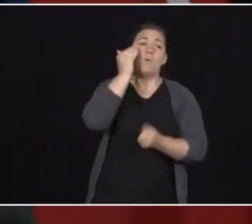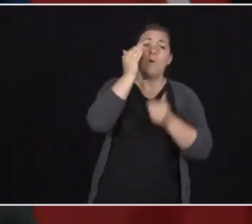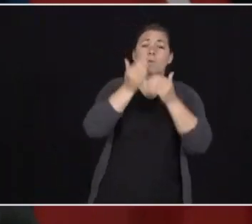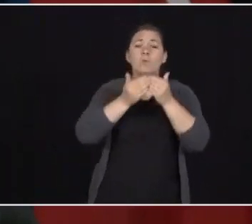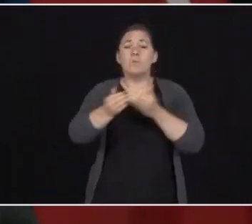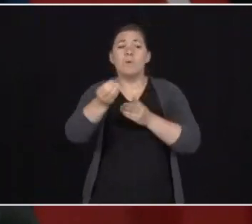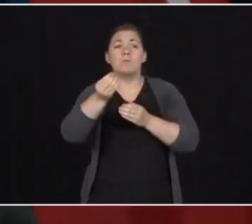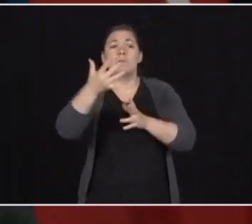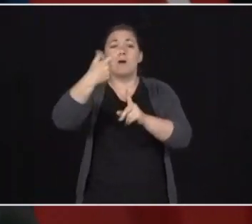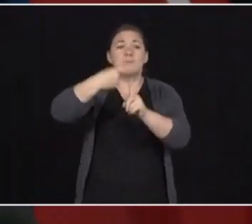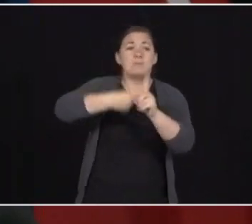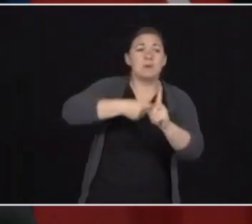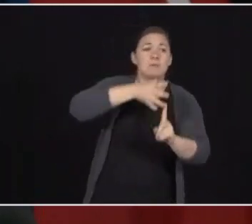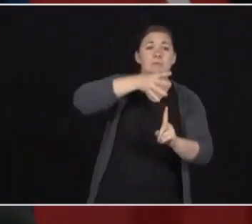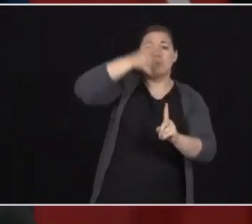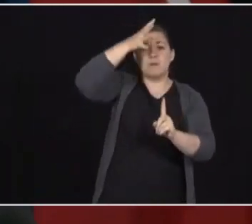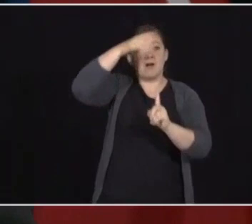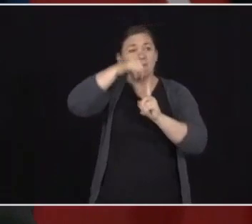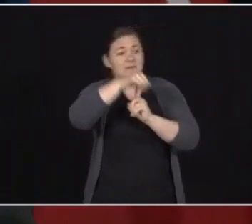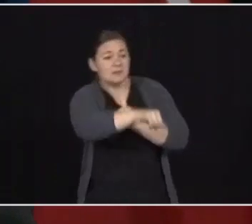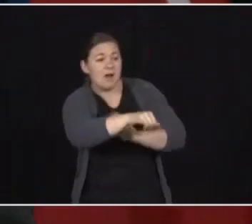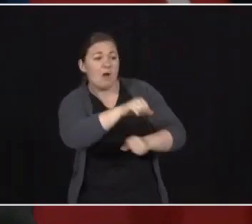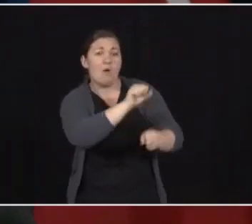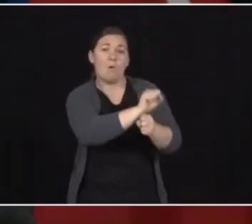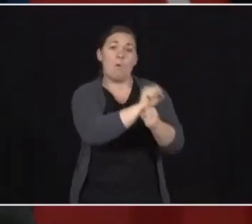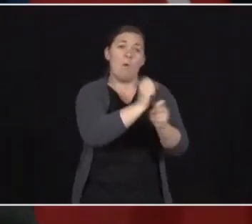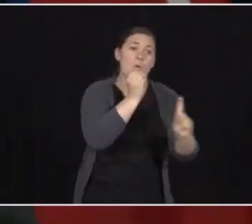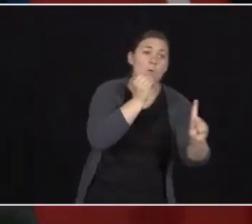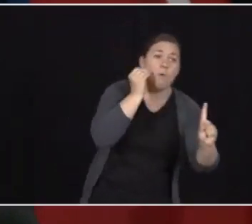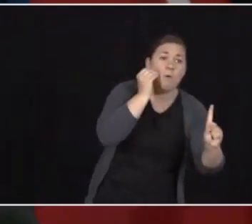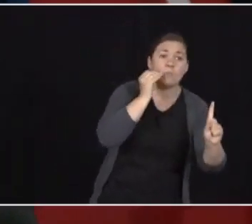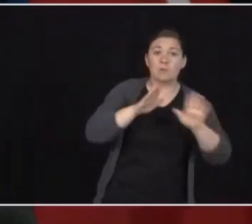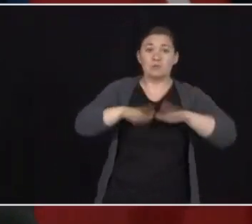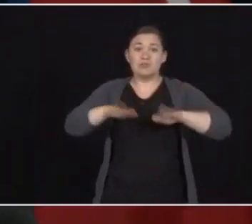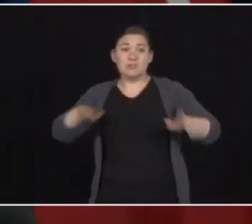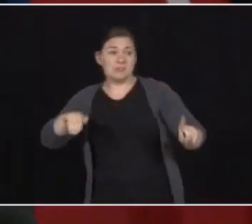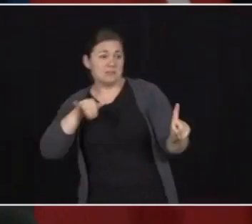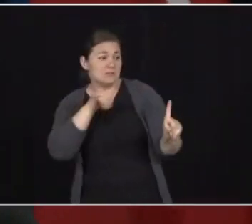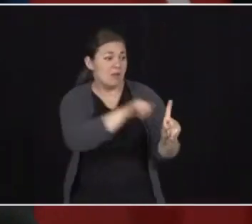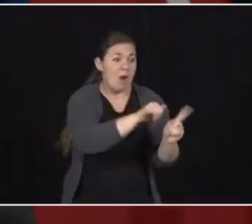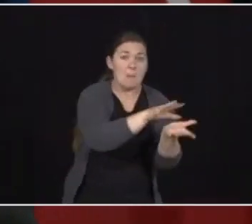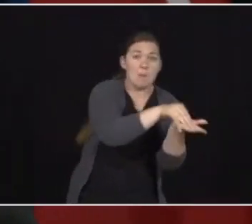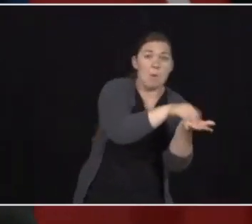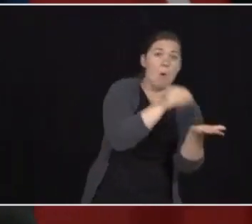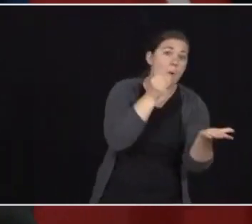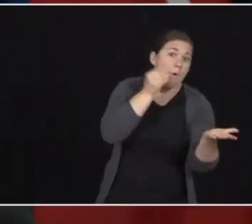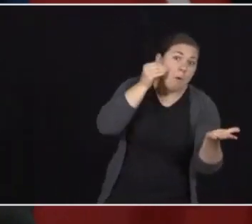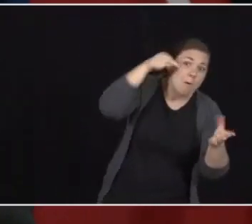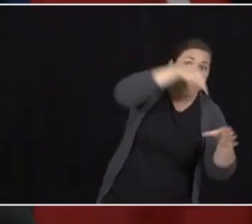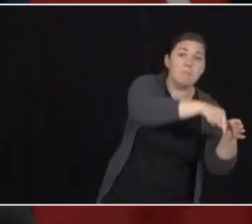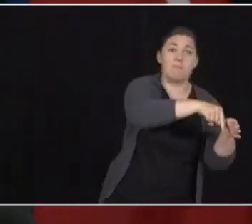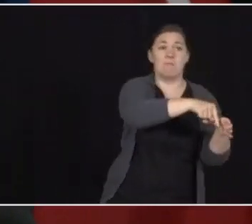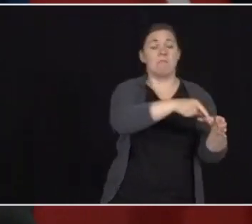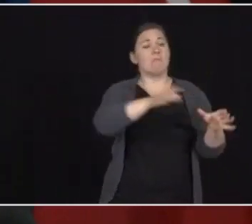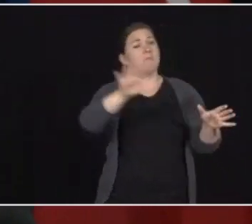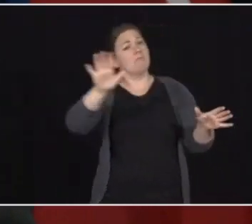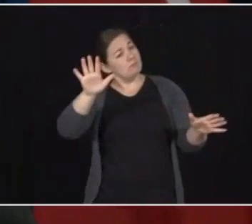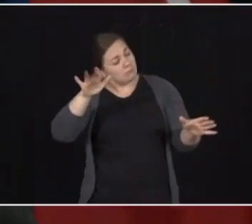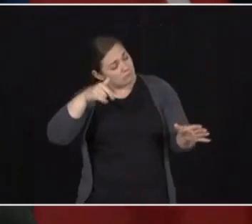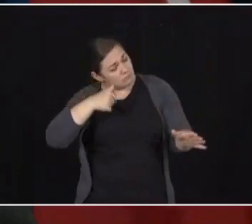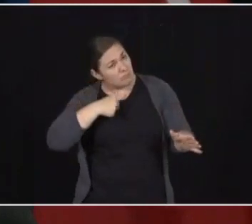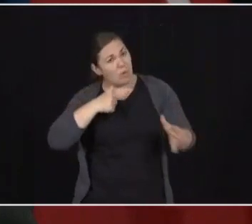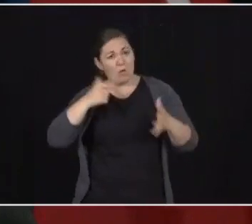home. Our kids will continue learning at home. And one way we're trying to support people through this